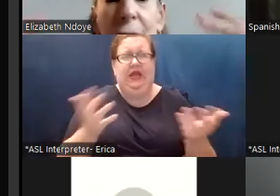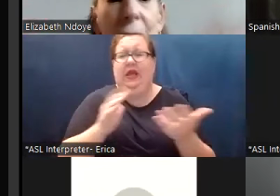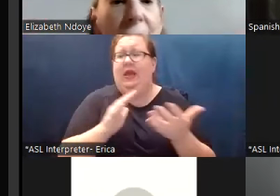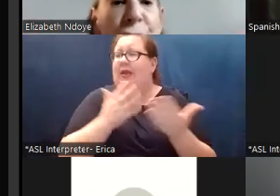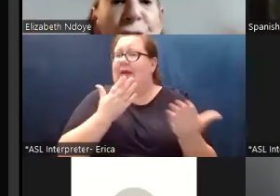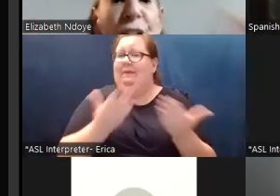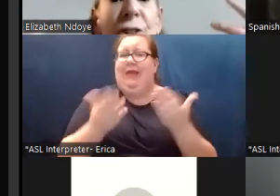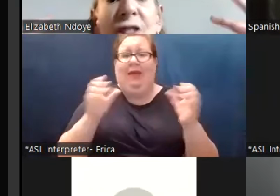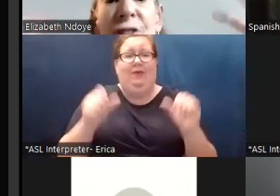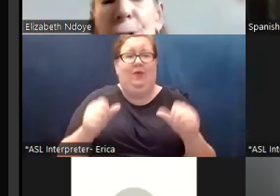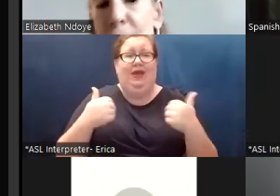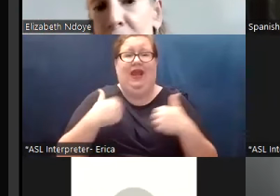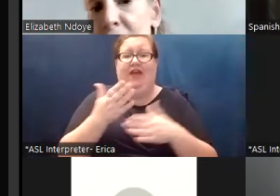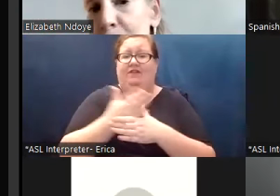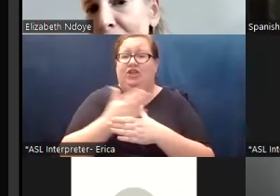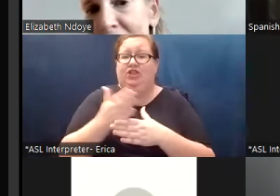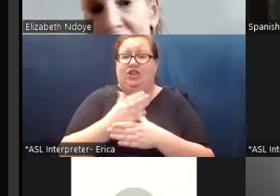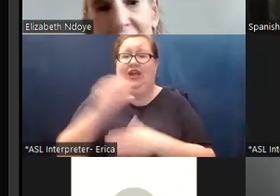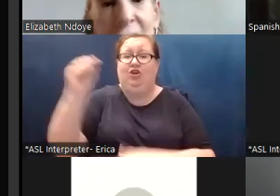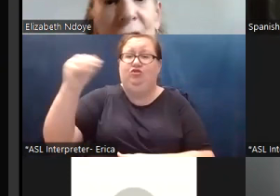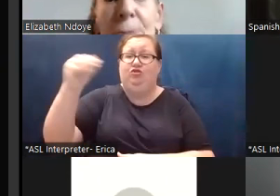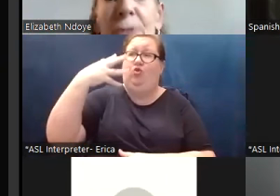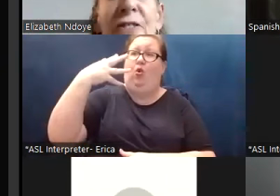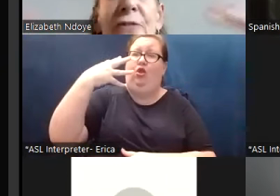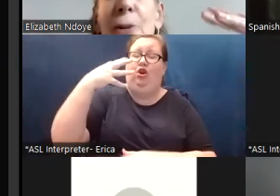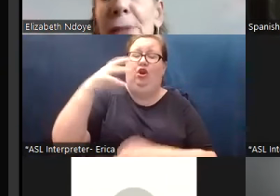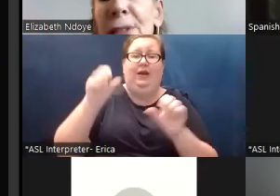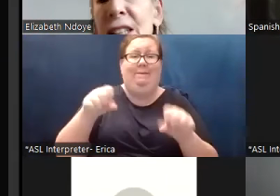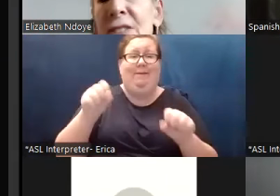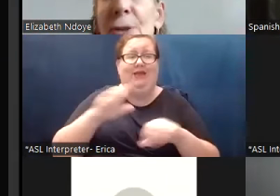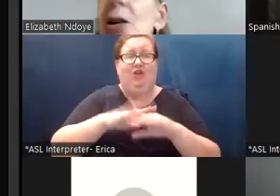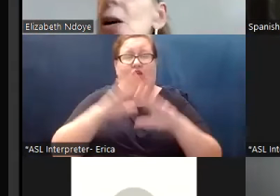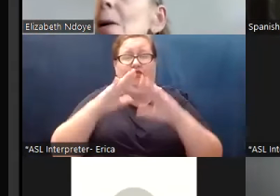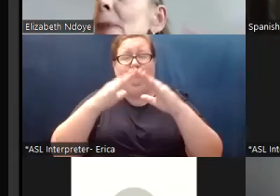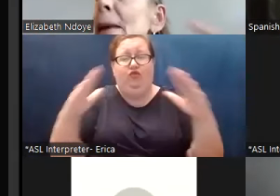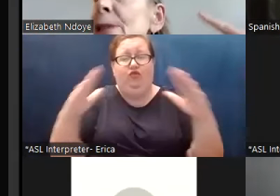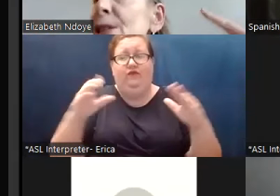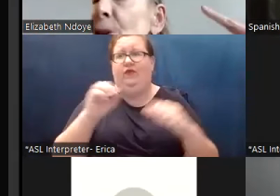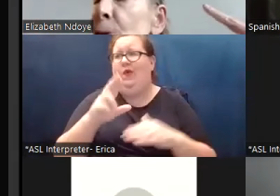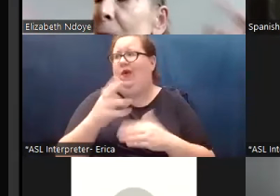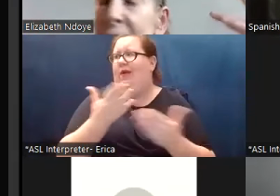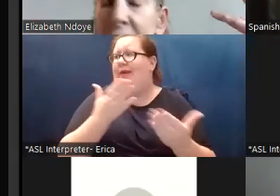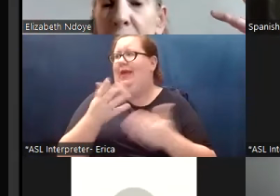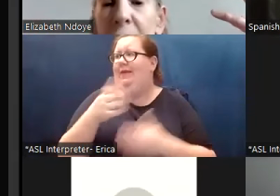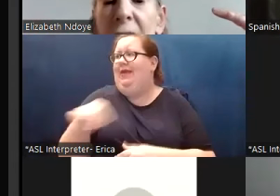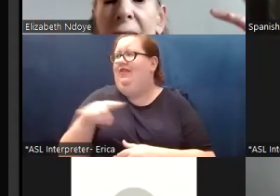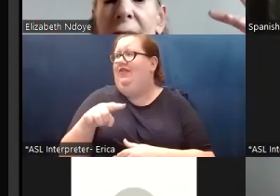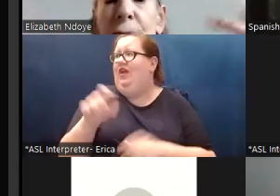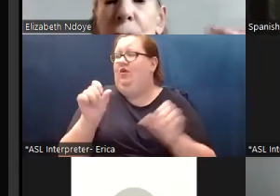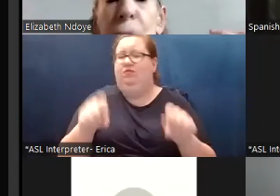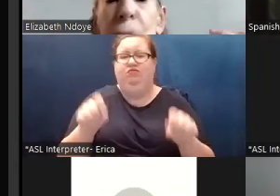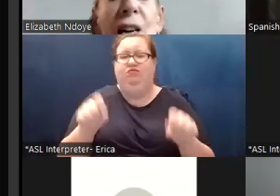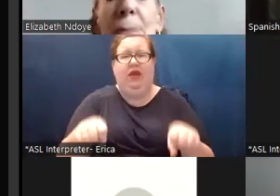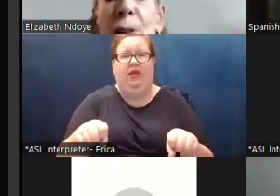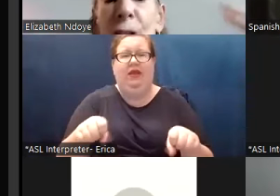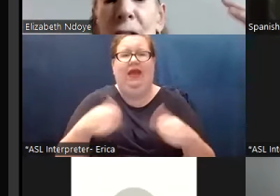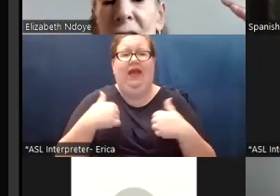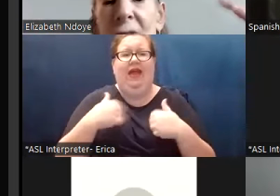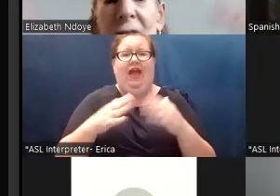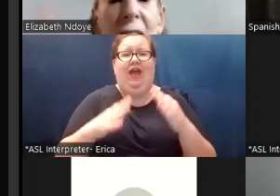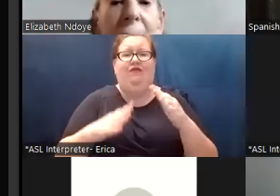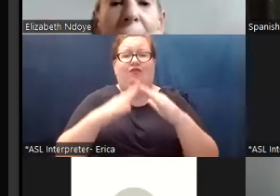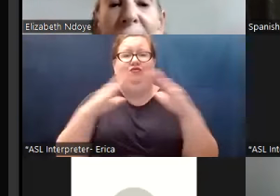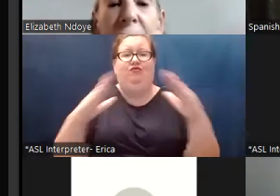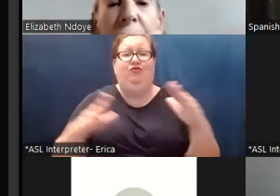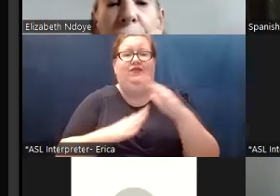have shared solar capacity on the roofs of our buildings, or maybe there are ways that we could have rooftop